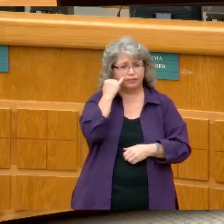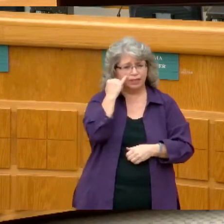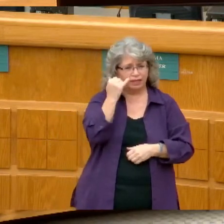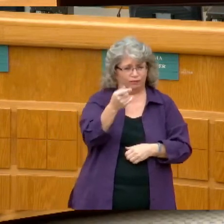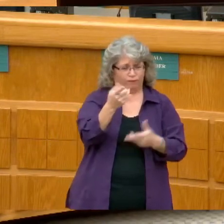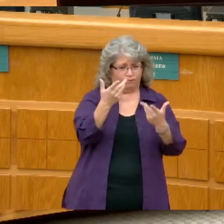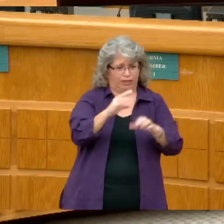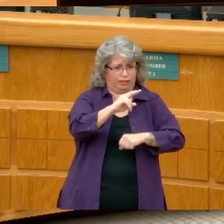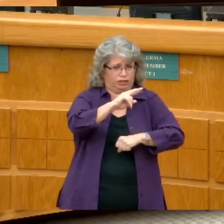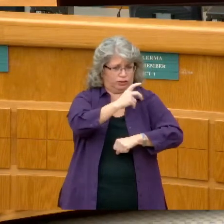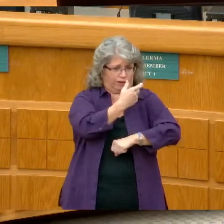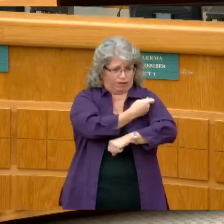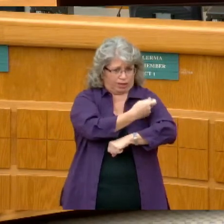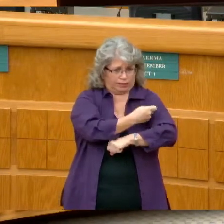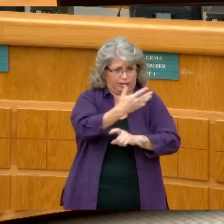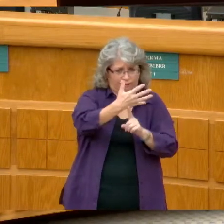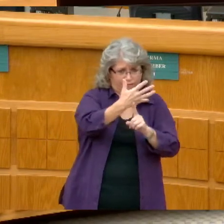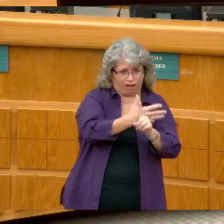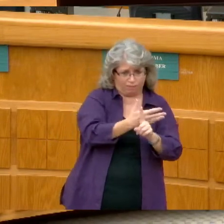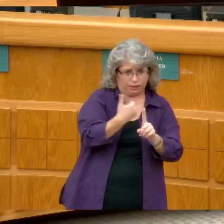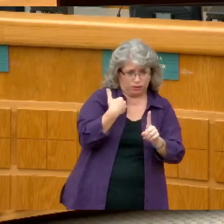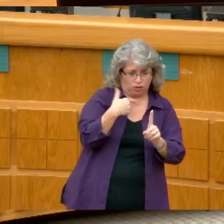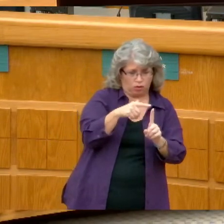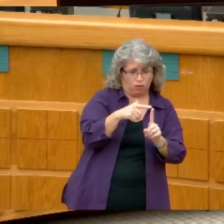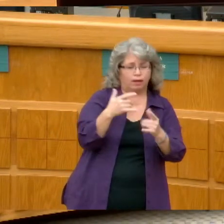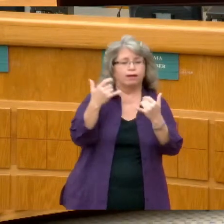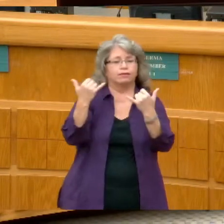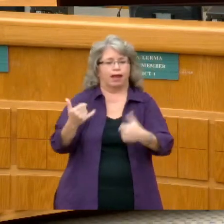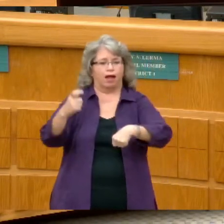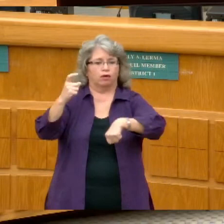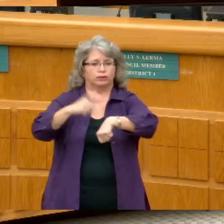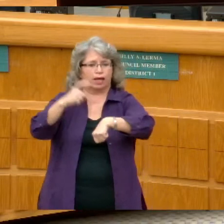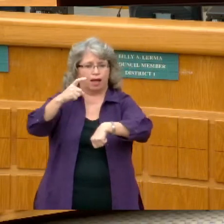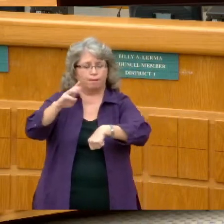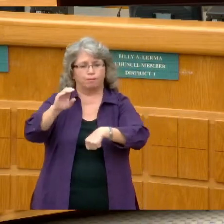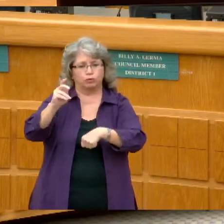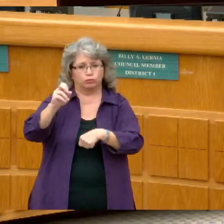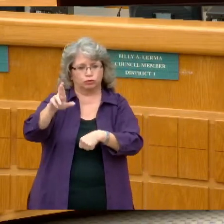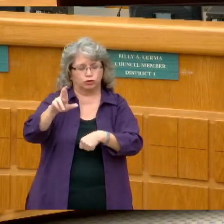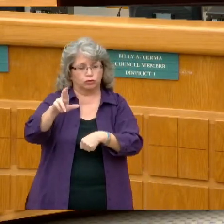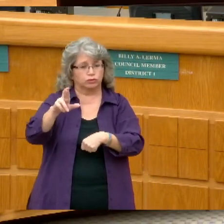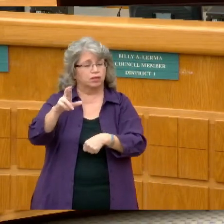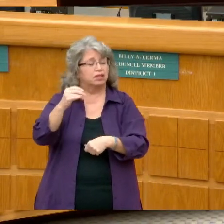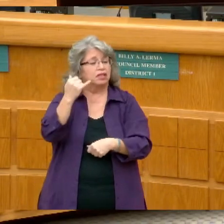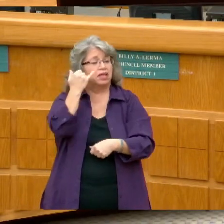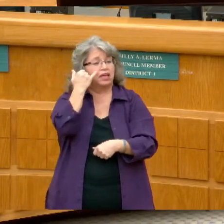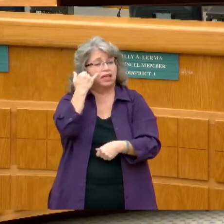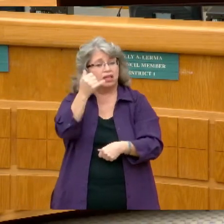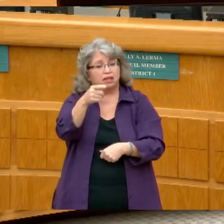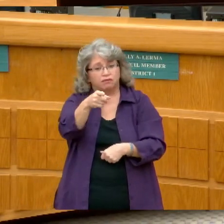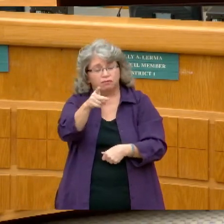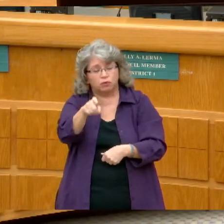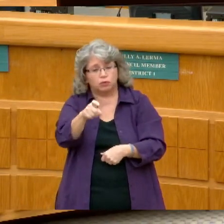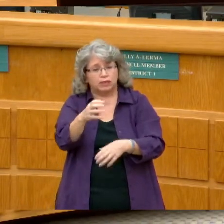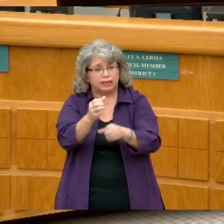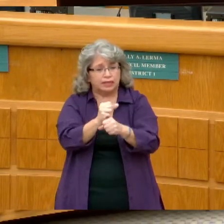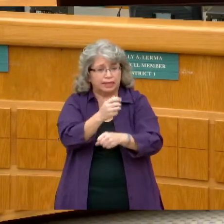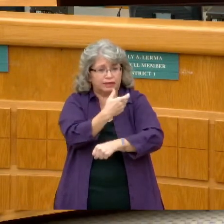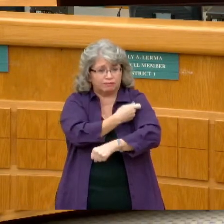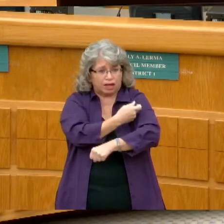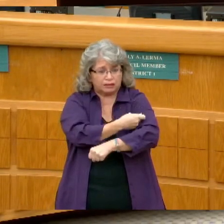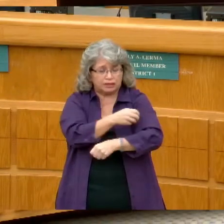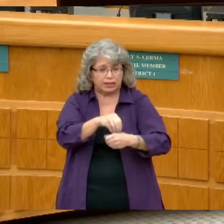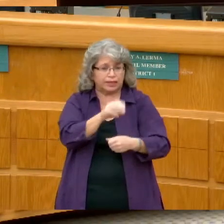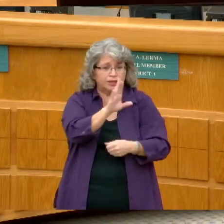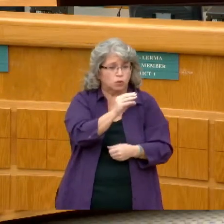booster. If you need to receive any of your vaccine doses from the comfort of your home, call the City Call